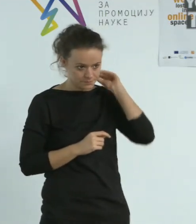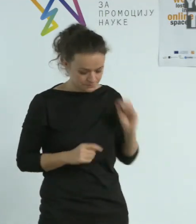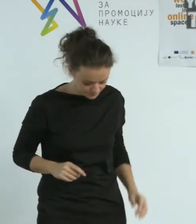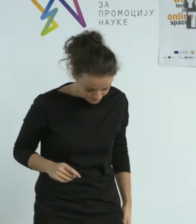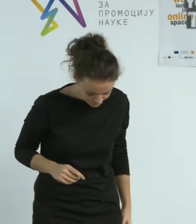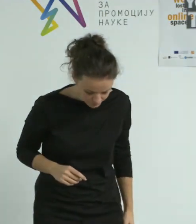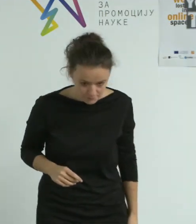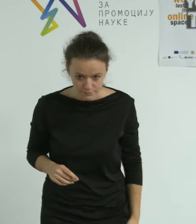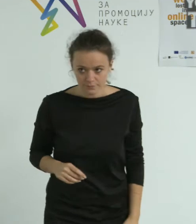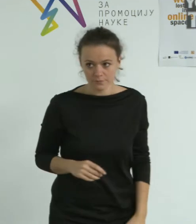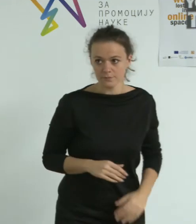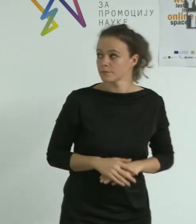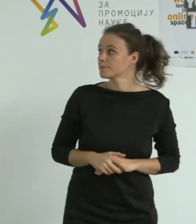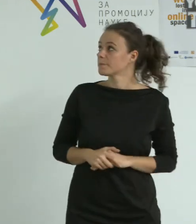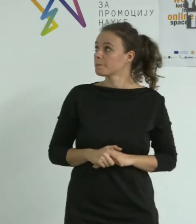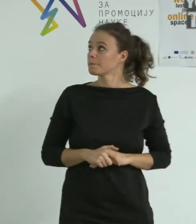Yeah.